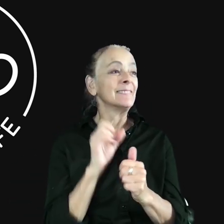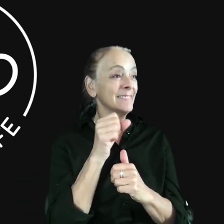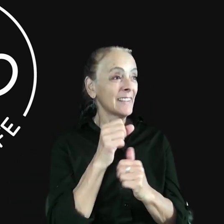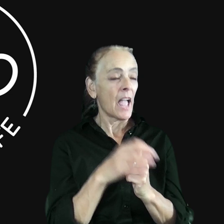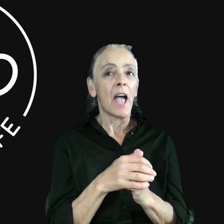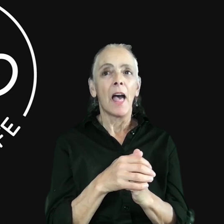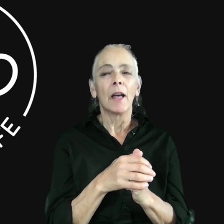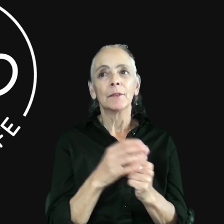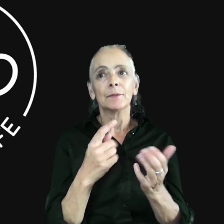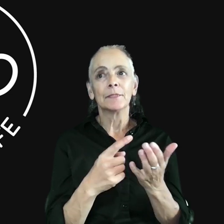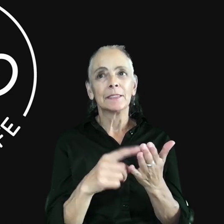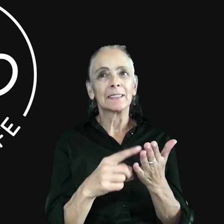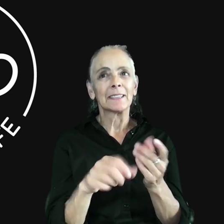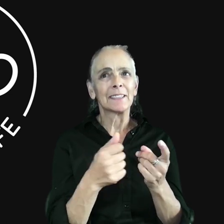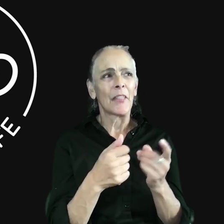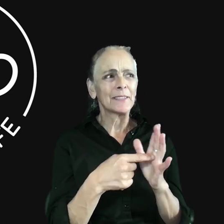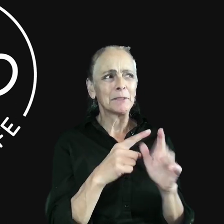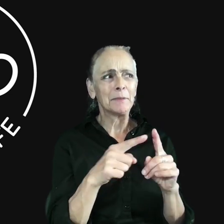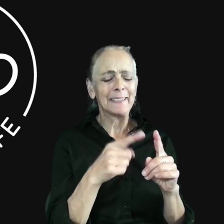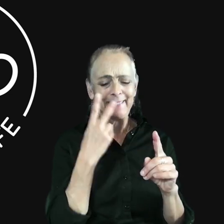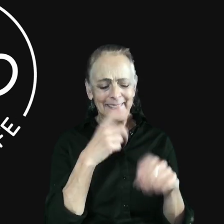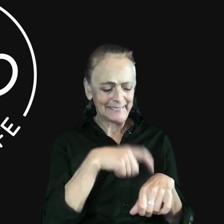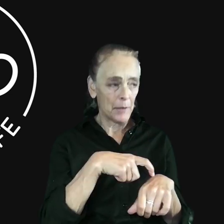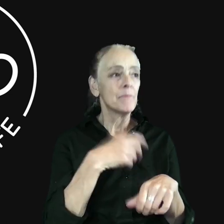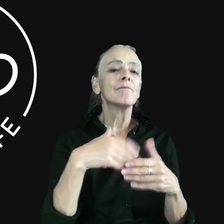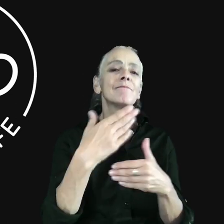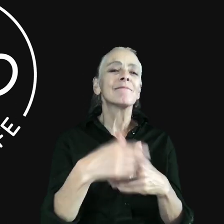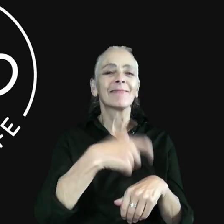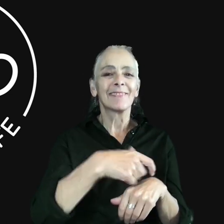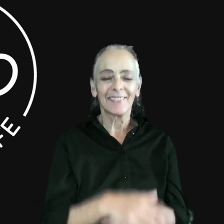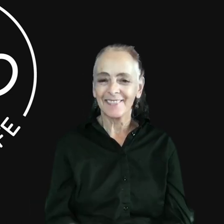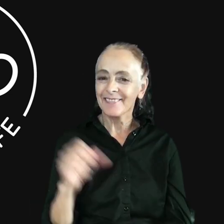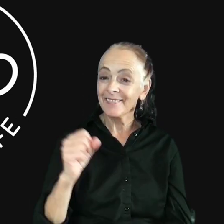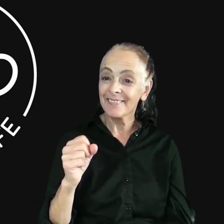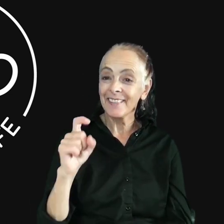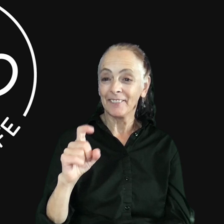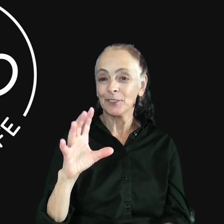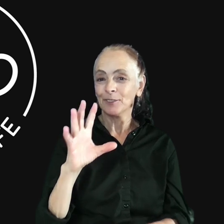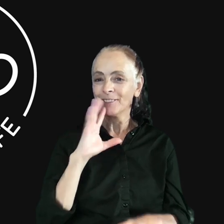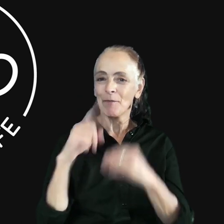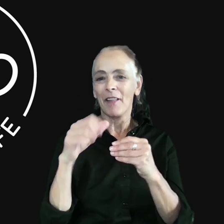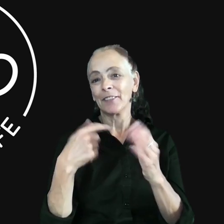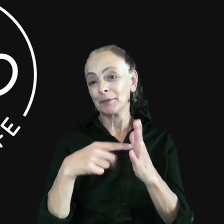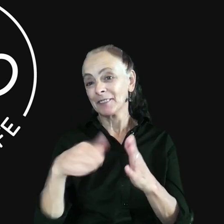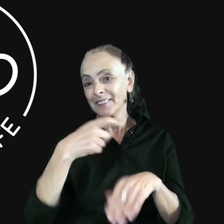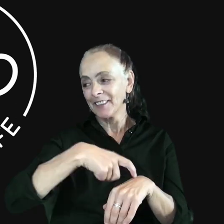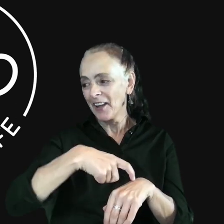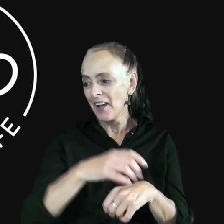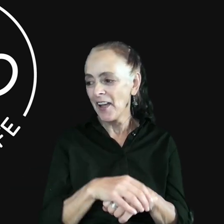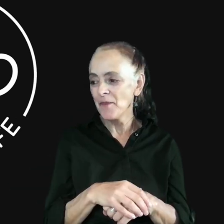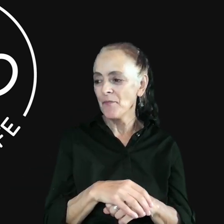discuss other examples but i was watching i said i'm not sure maybe it's another time we'll have to get back to those other examples at another time so if people are really